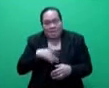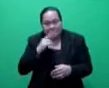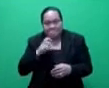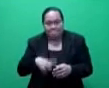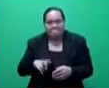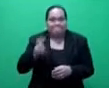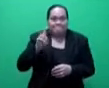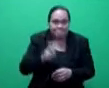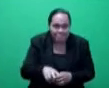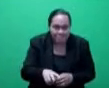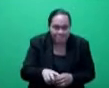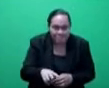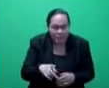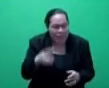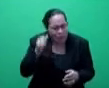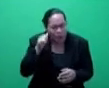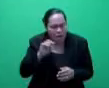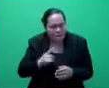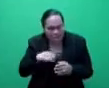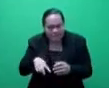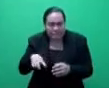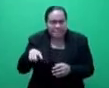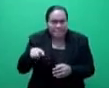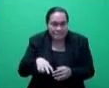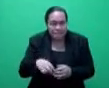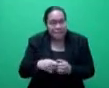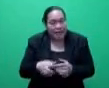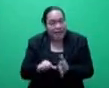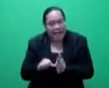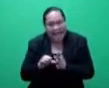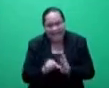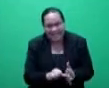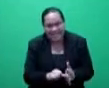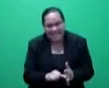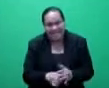first step is so often the hardest, we have eased that burden as much as possible.